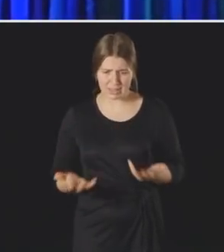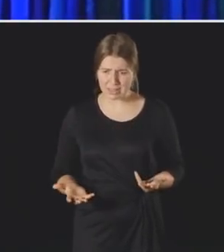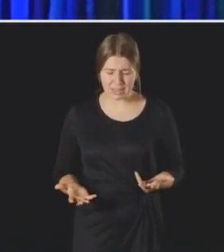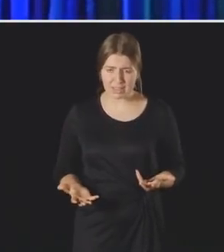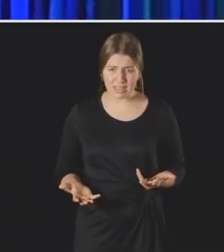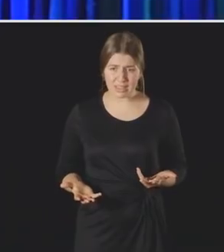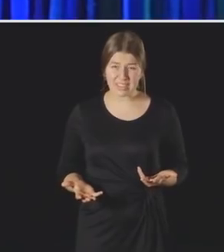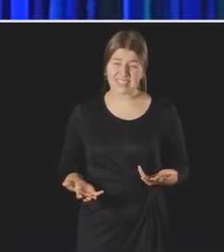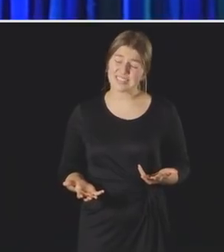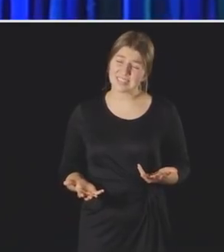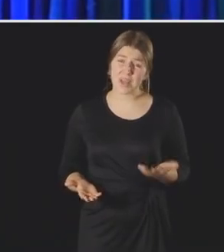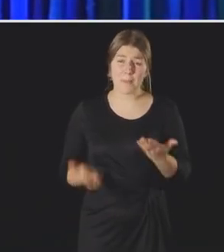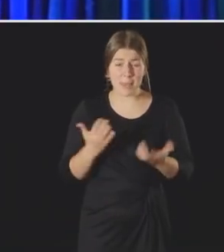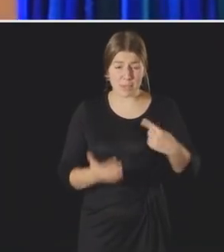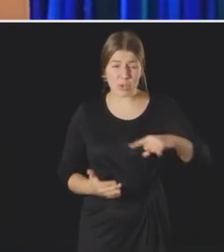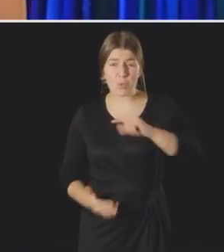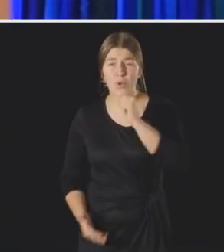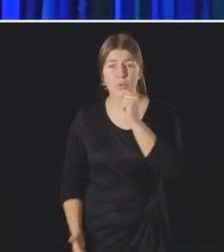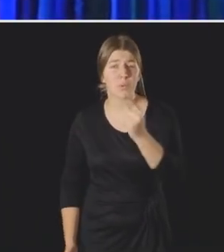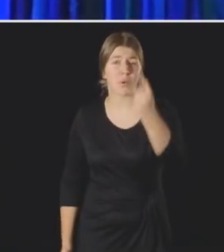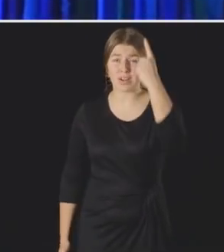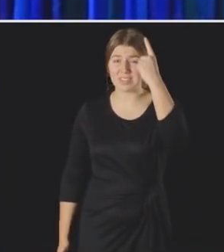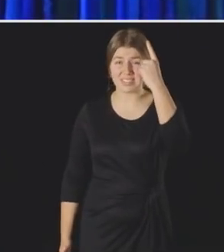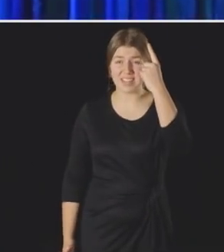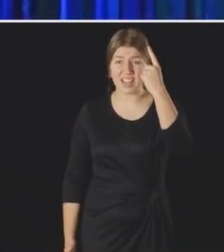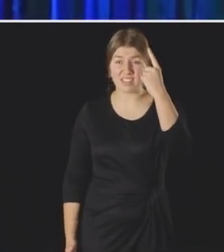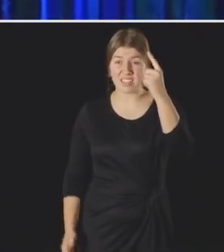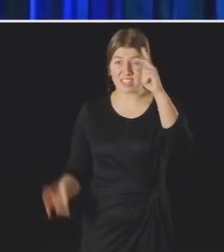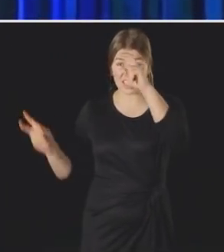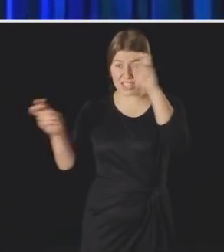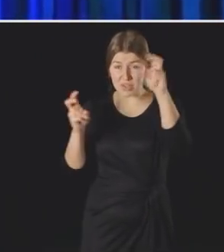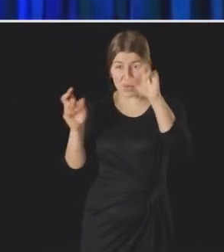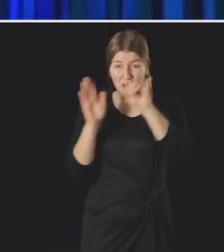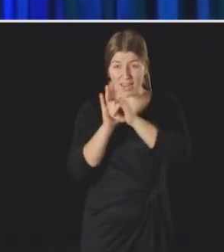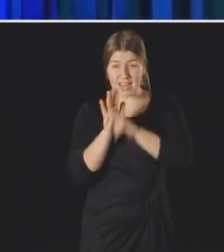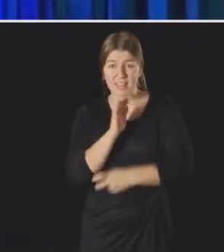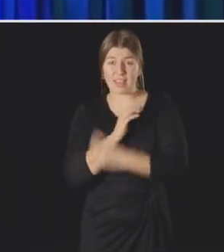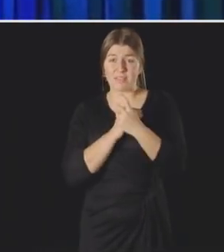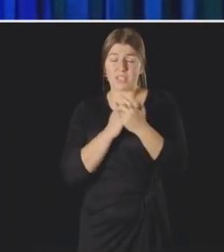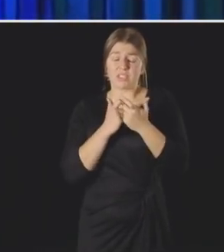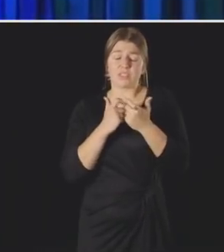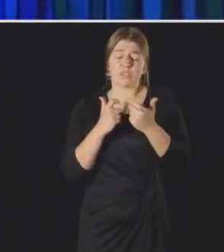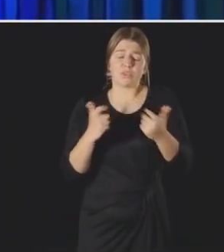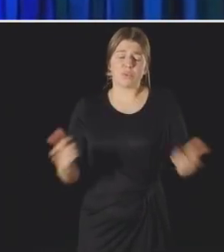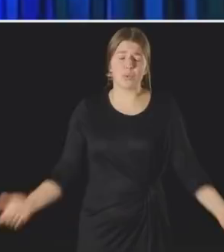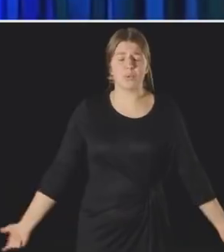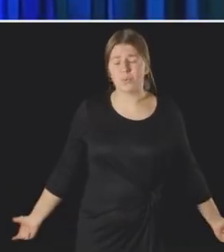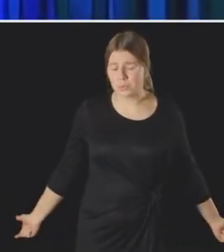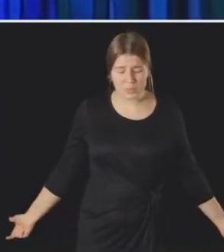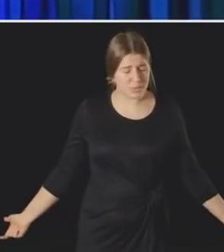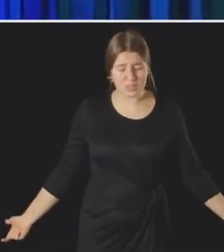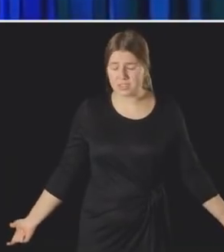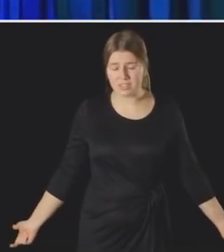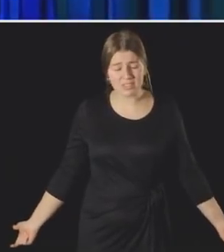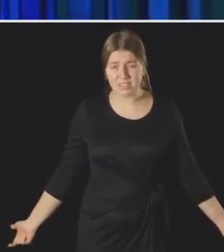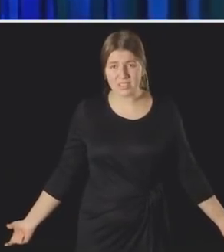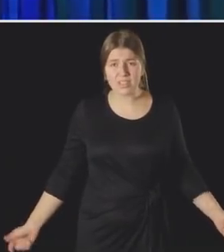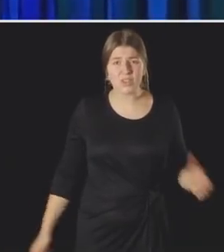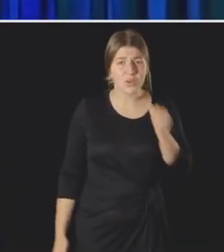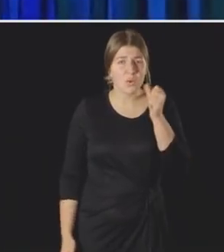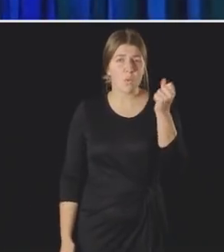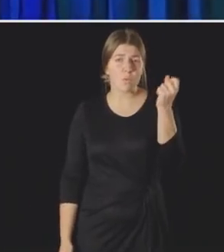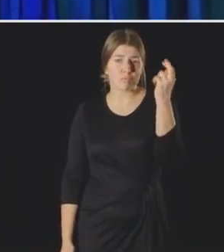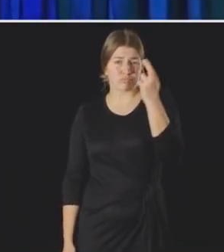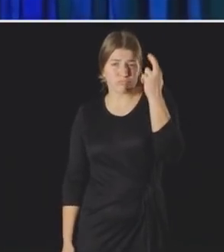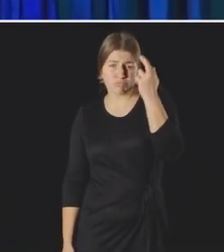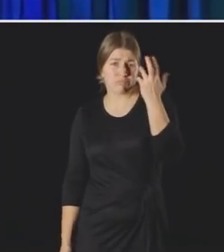consumers don't understand is how deep this rabbit hole goes. What most people don't realize is